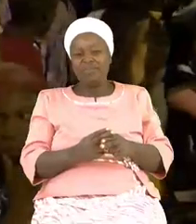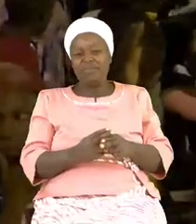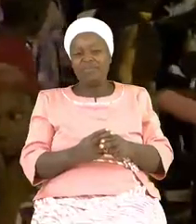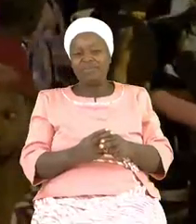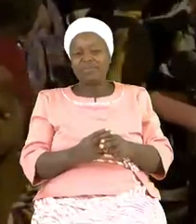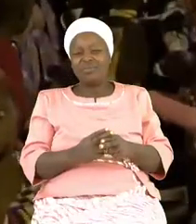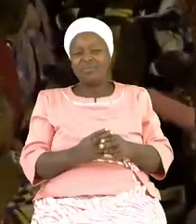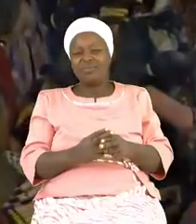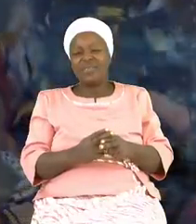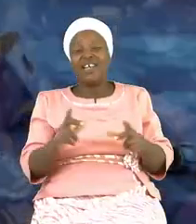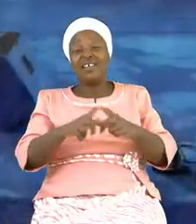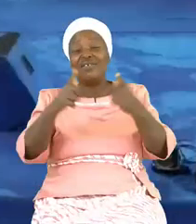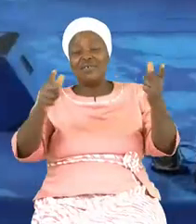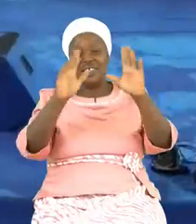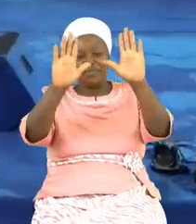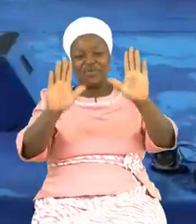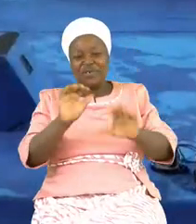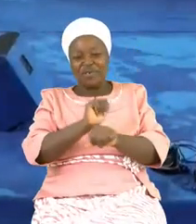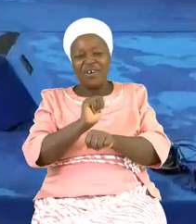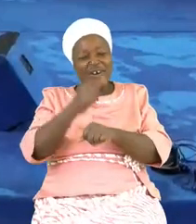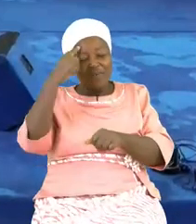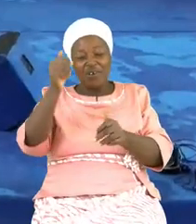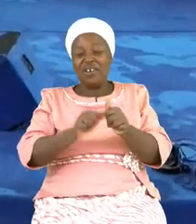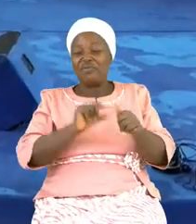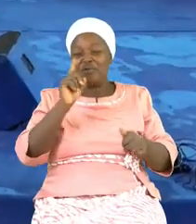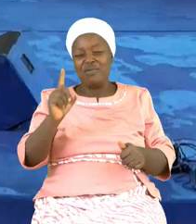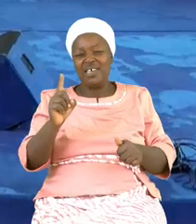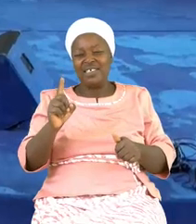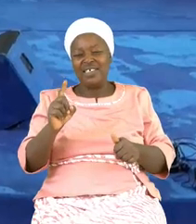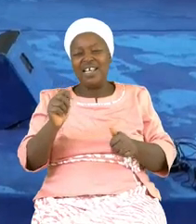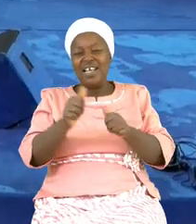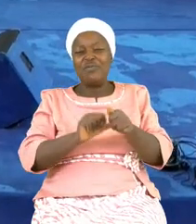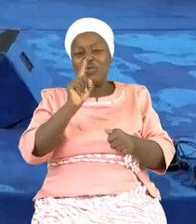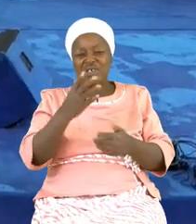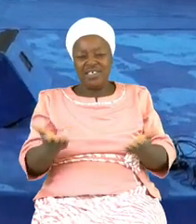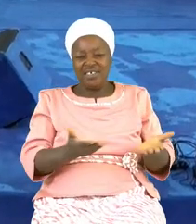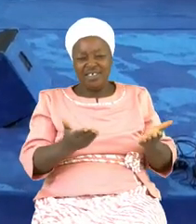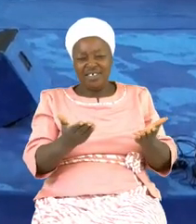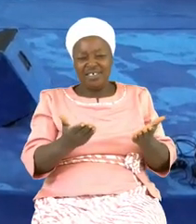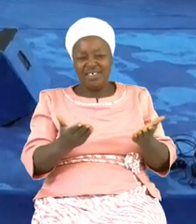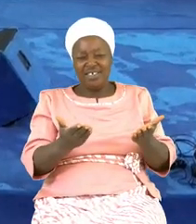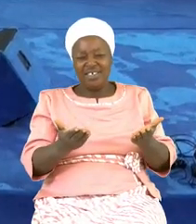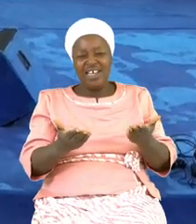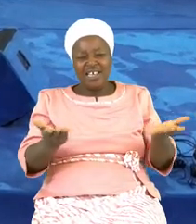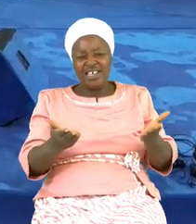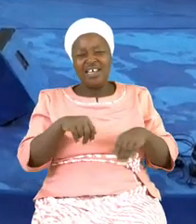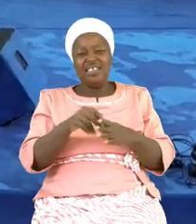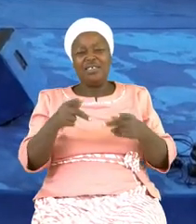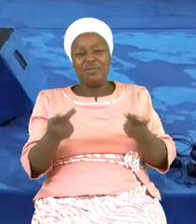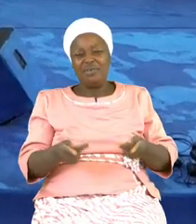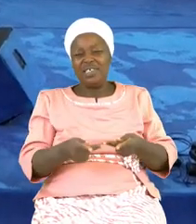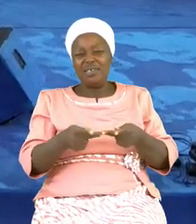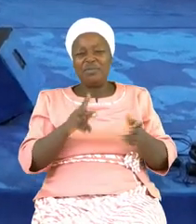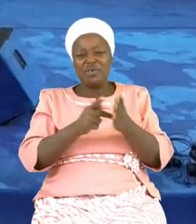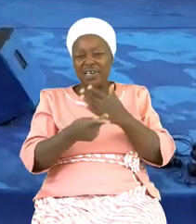Great miracle for everyone. Everyone here at the Alpha location, everyone